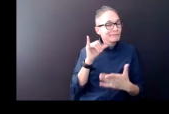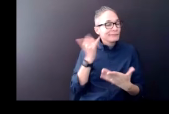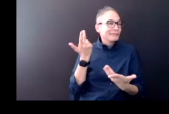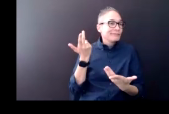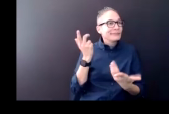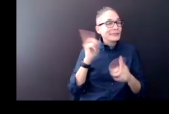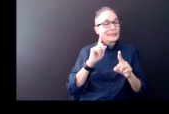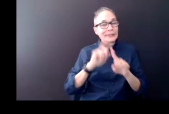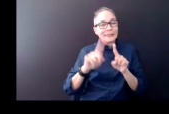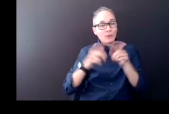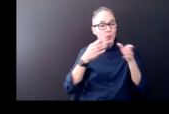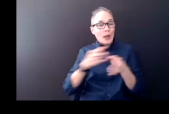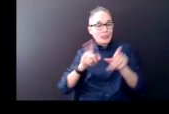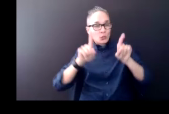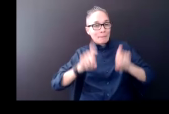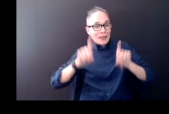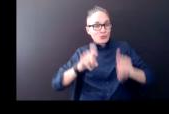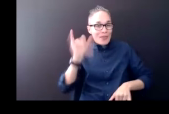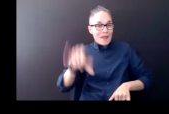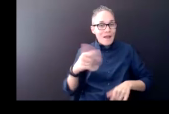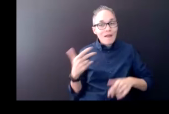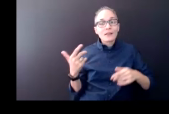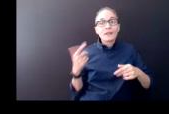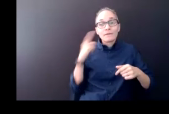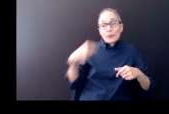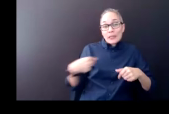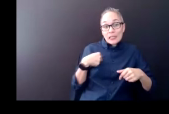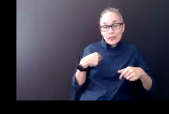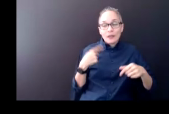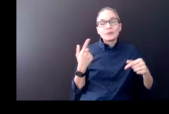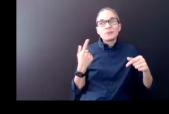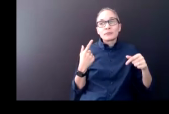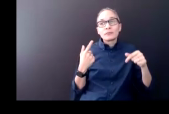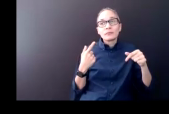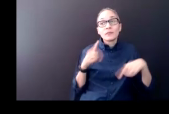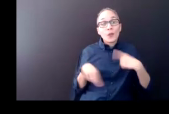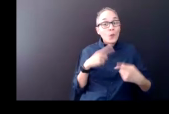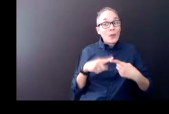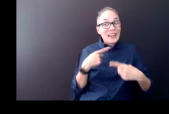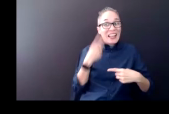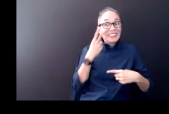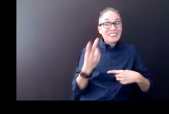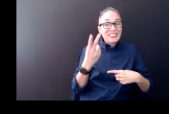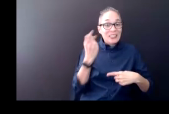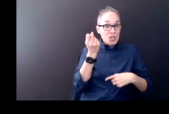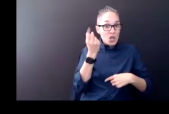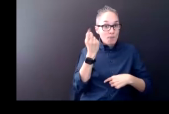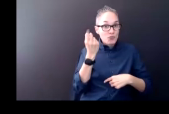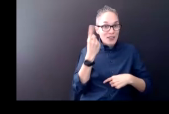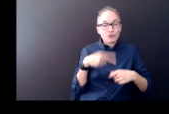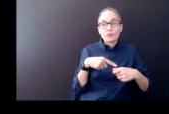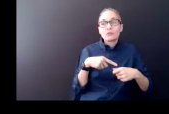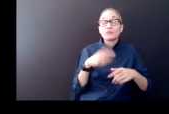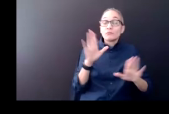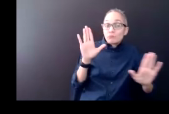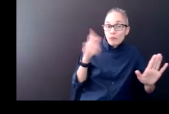ways that we measure those things. And so for me, like when I look at comprehension, I come